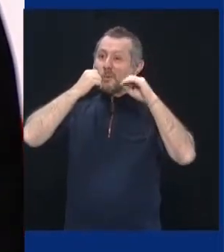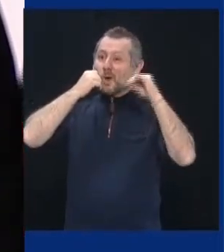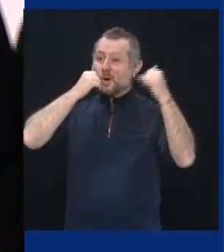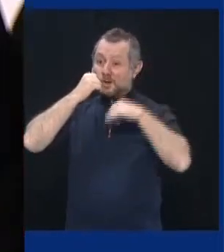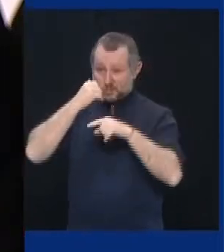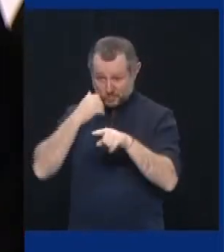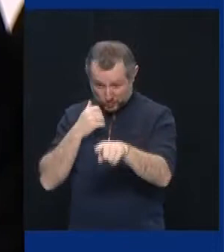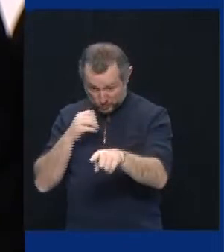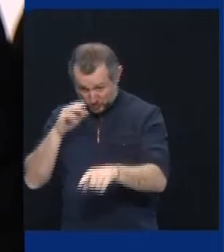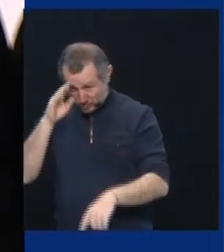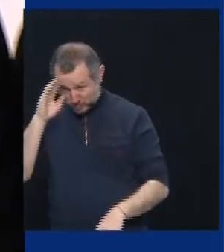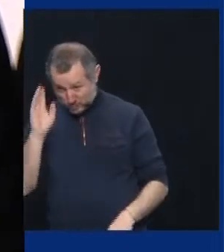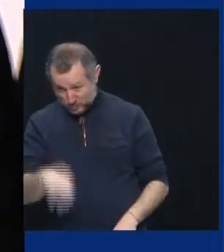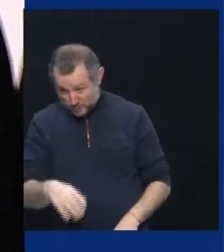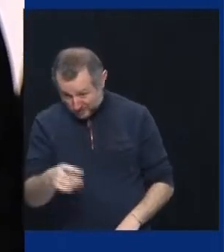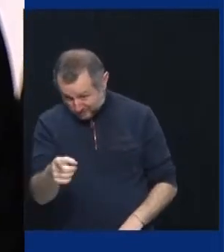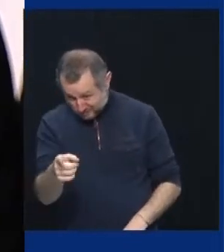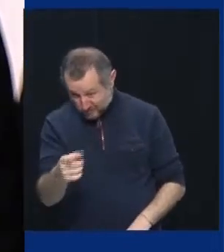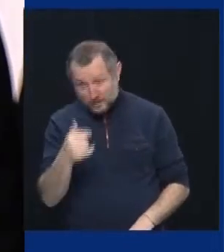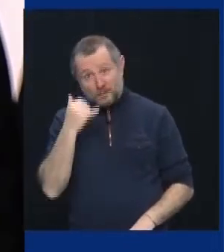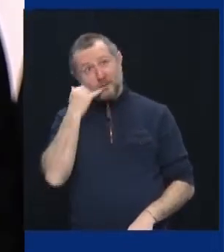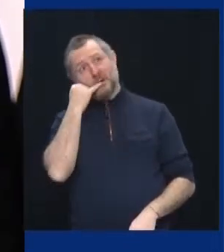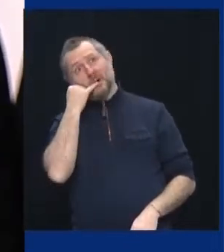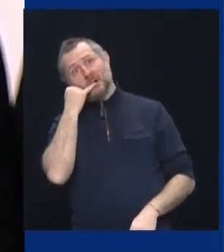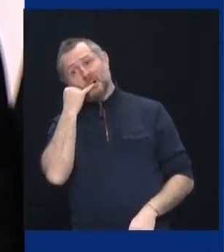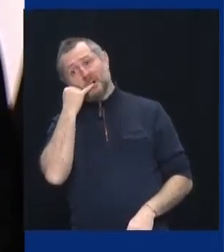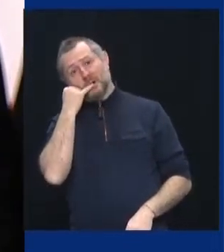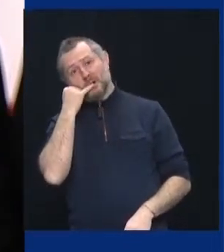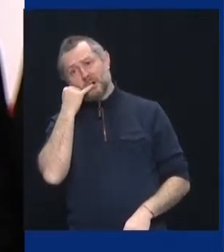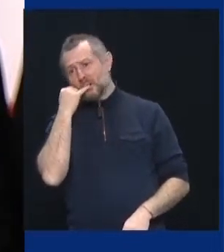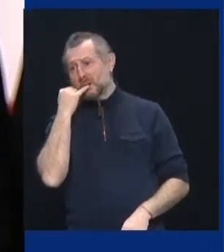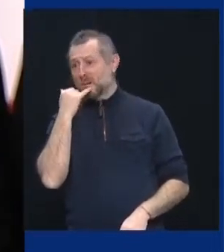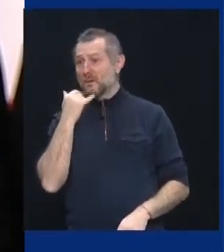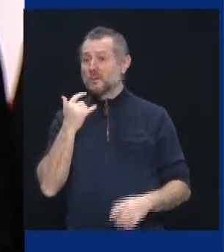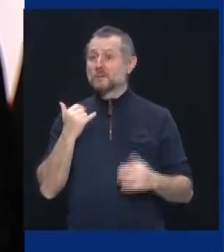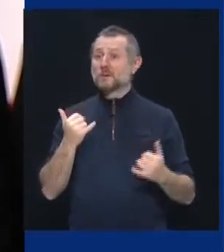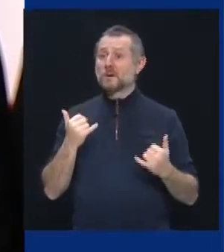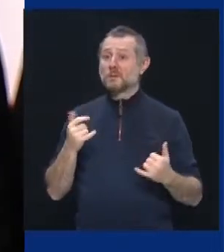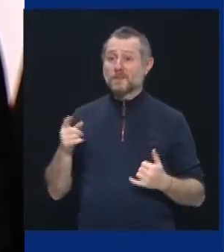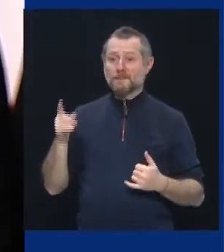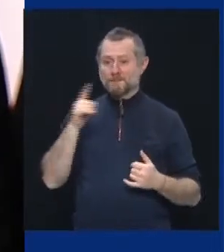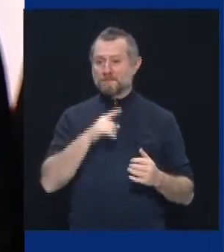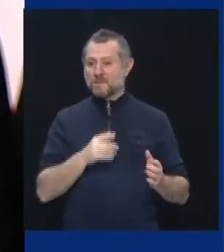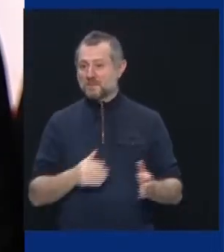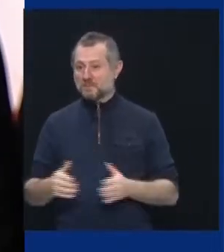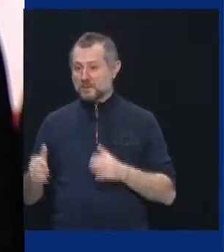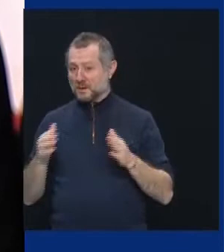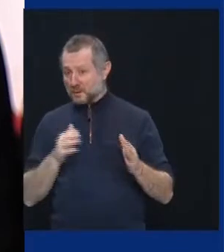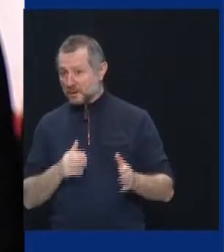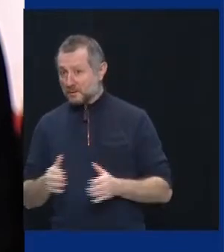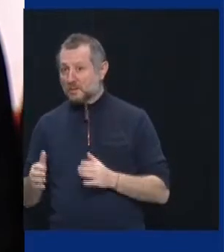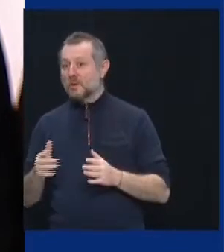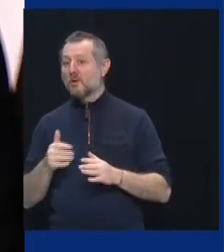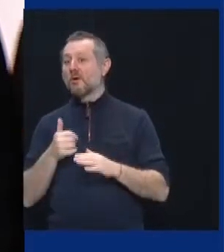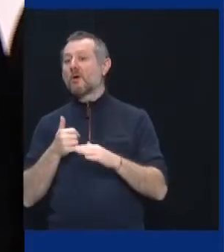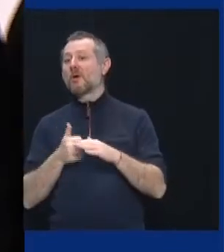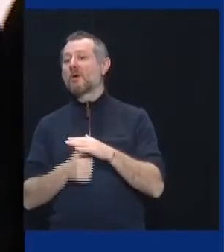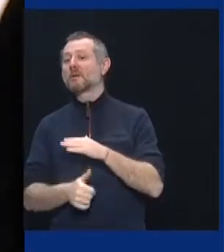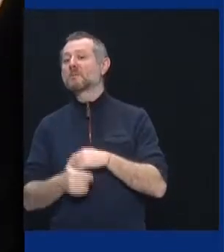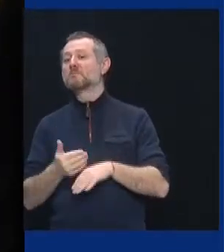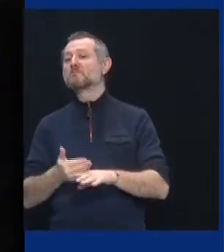aware that the plan being hatched, this is under the previous